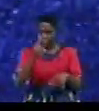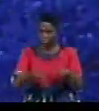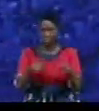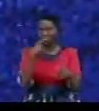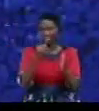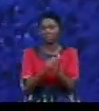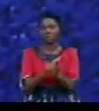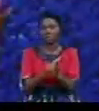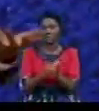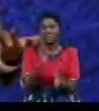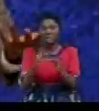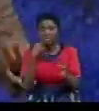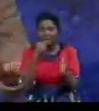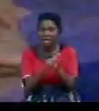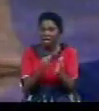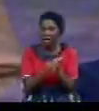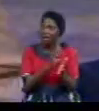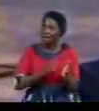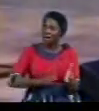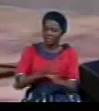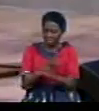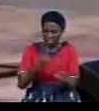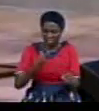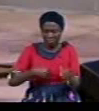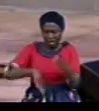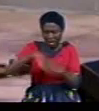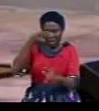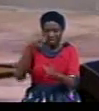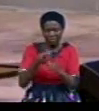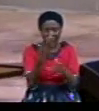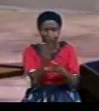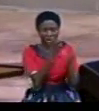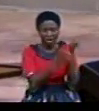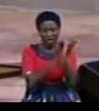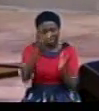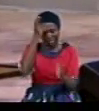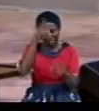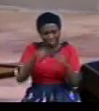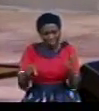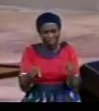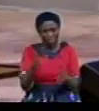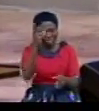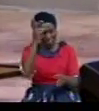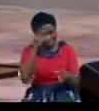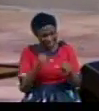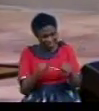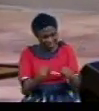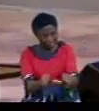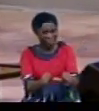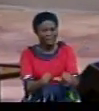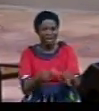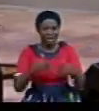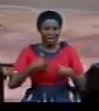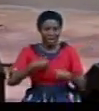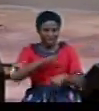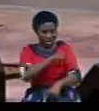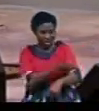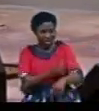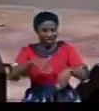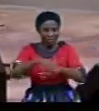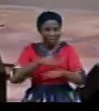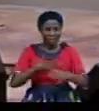me from Satan but Satan is still have been authority over my life you cannot say that